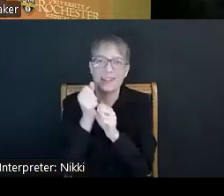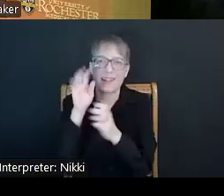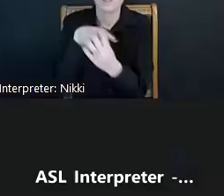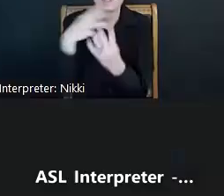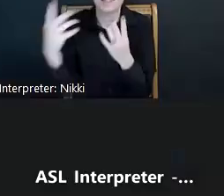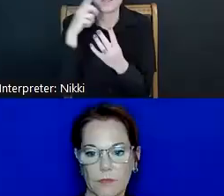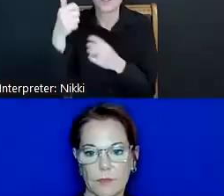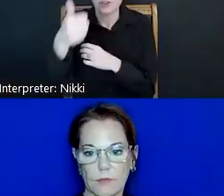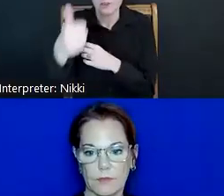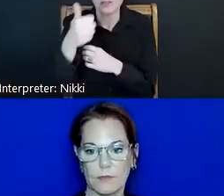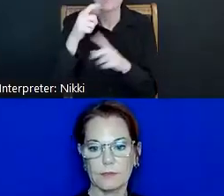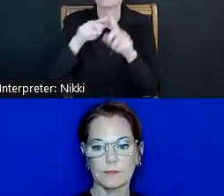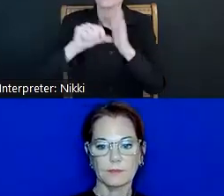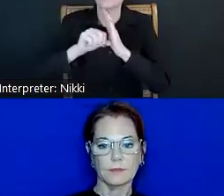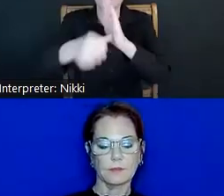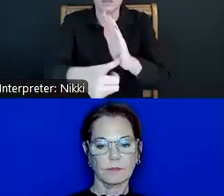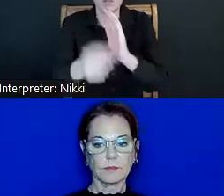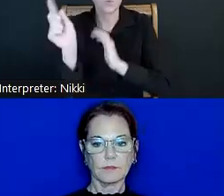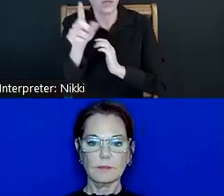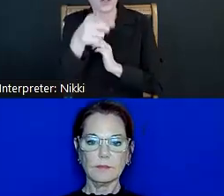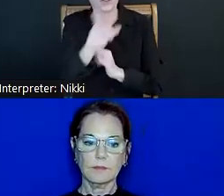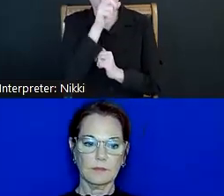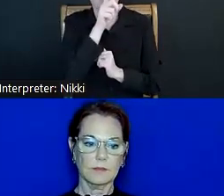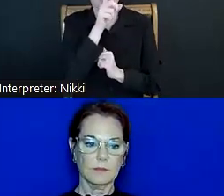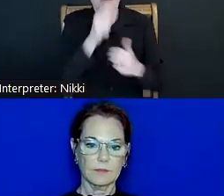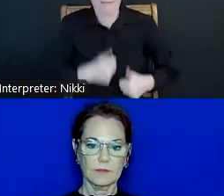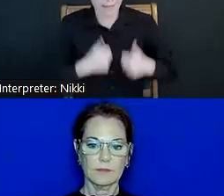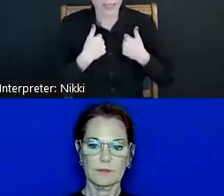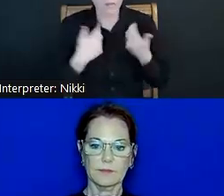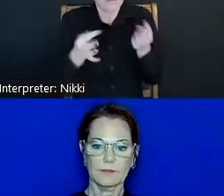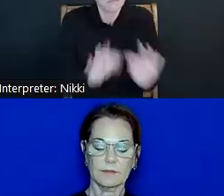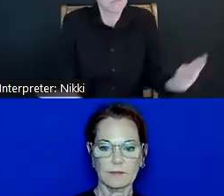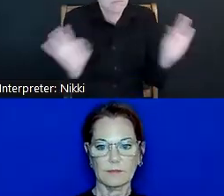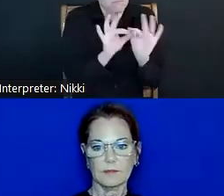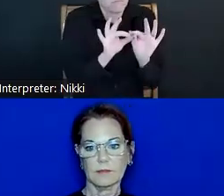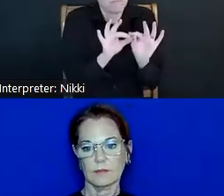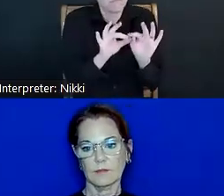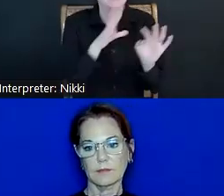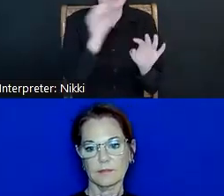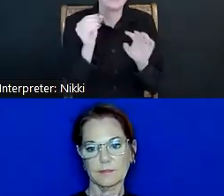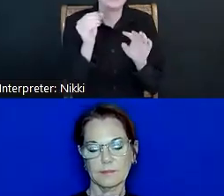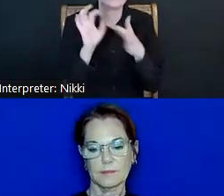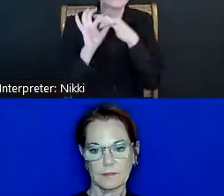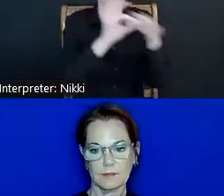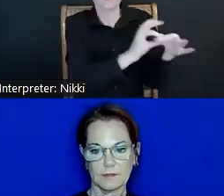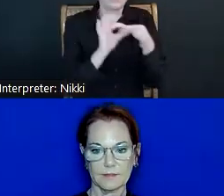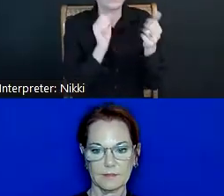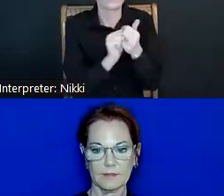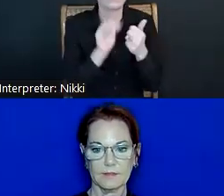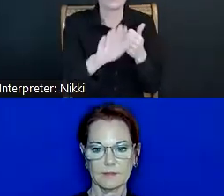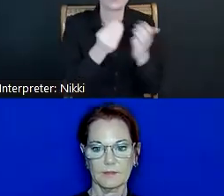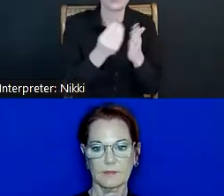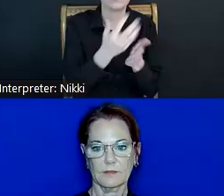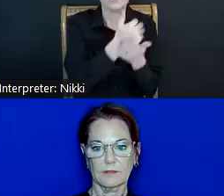live matters. And it's also connected to how much you're expected to earn. So you'll see here, you might notice